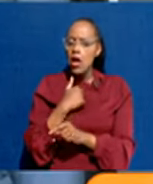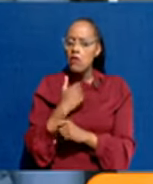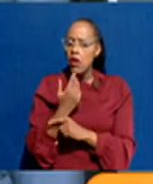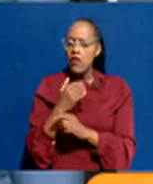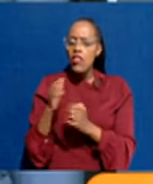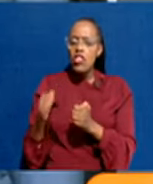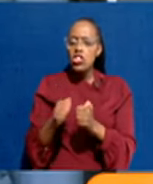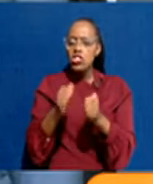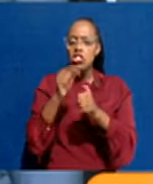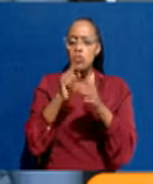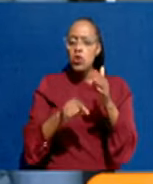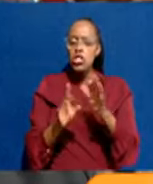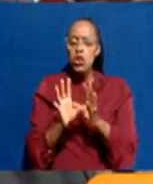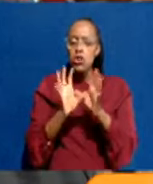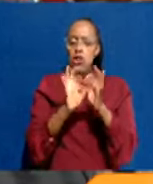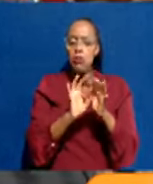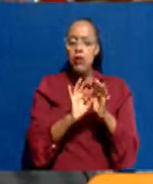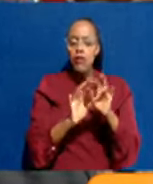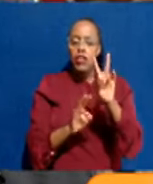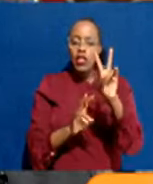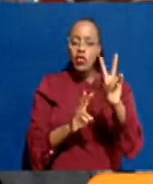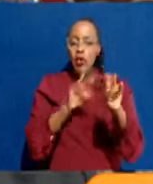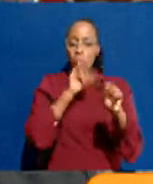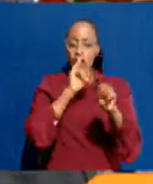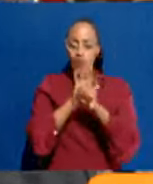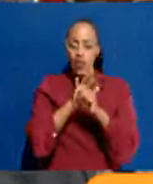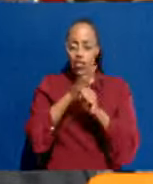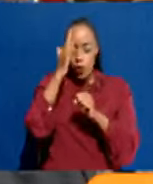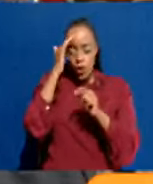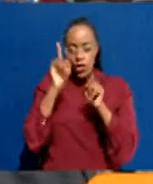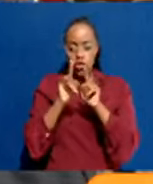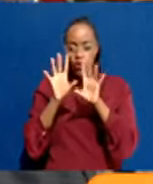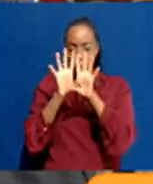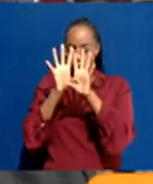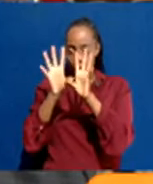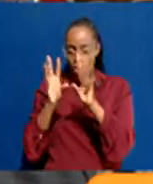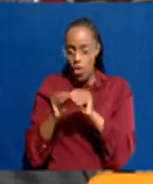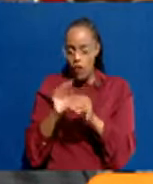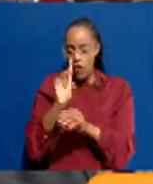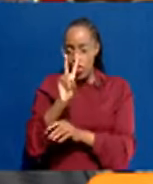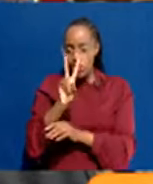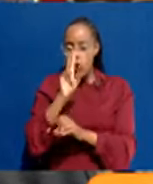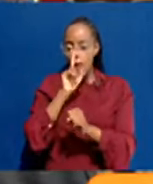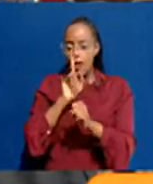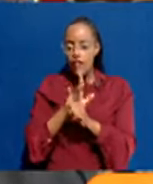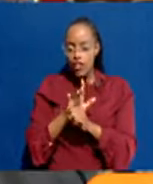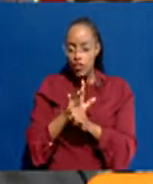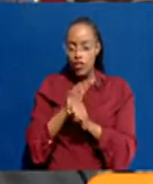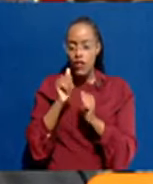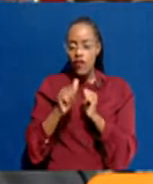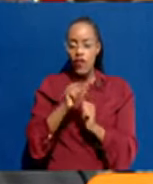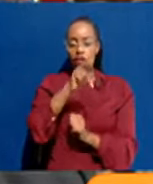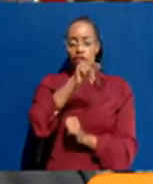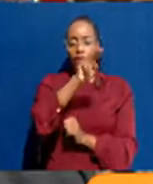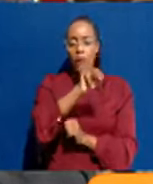The strategy was a combination of the two manifestos. Mm. You know, we collapsed the two manifestos of the